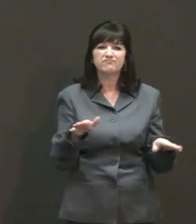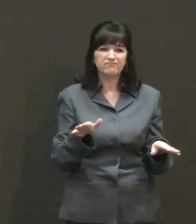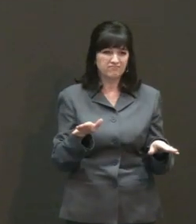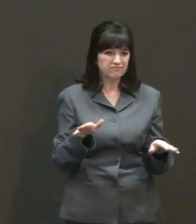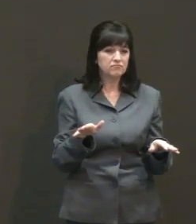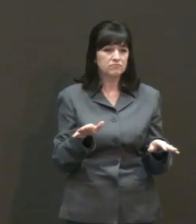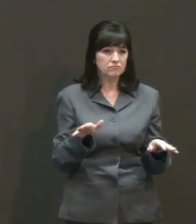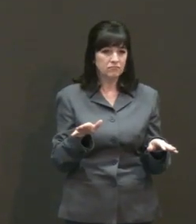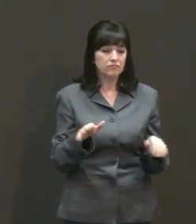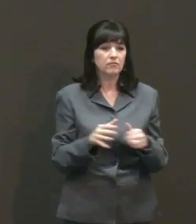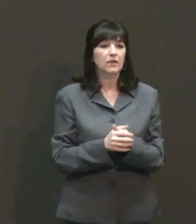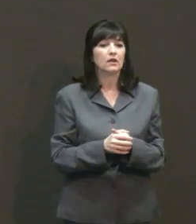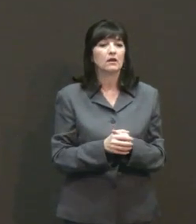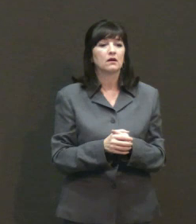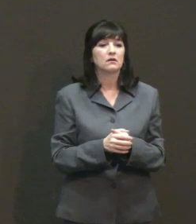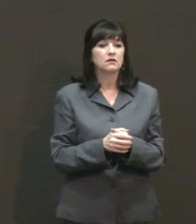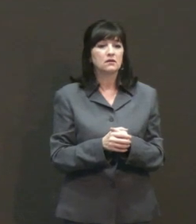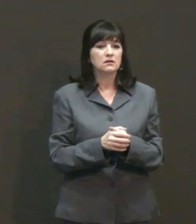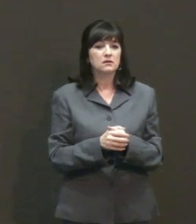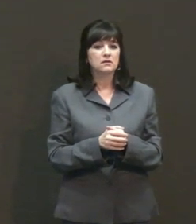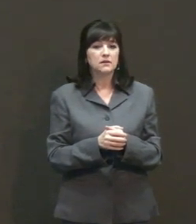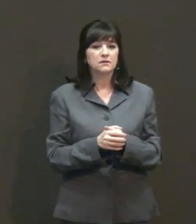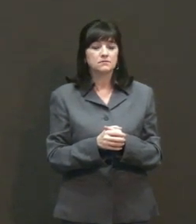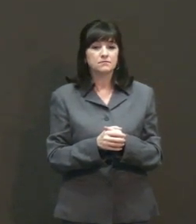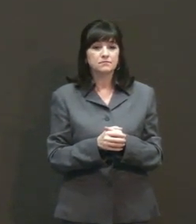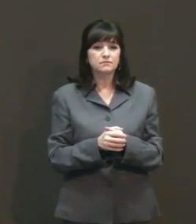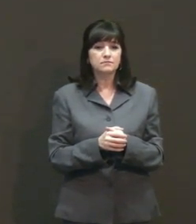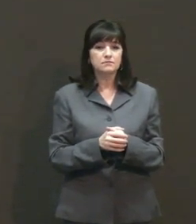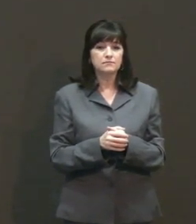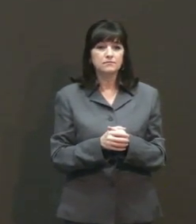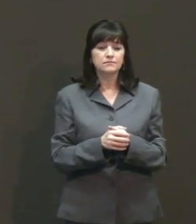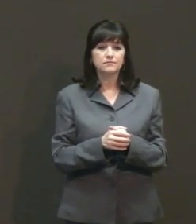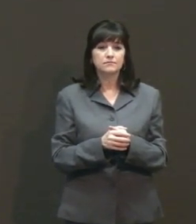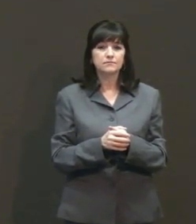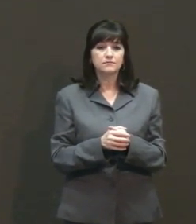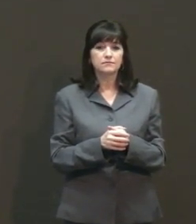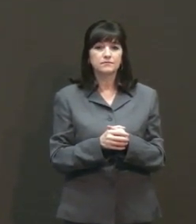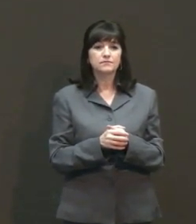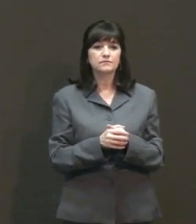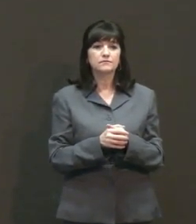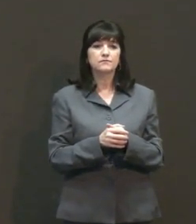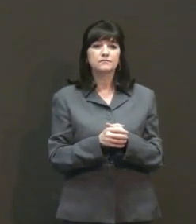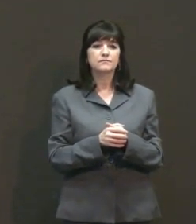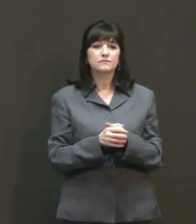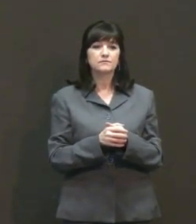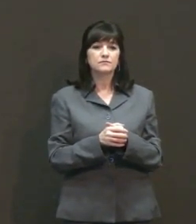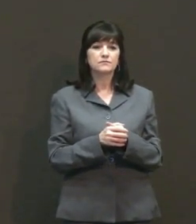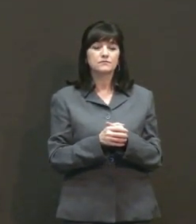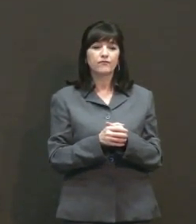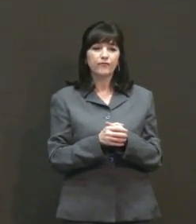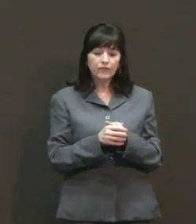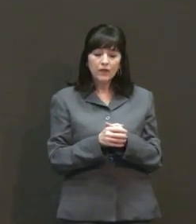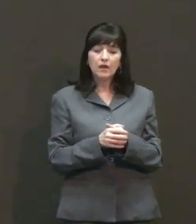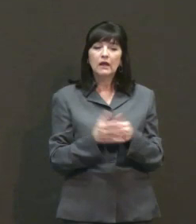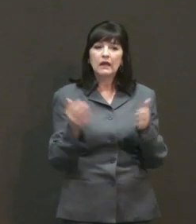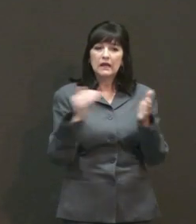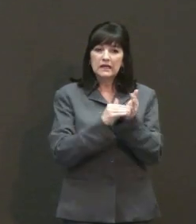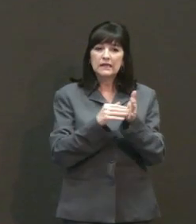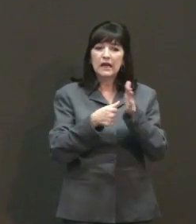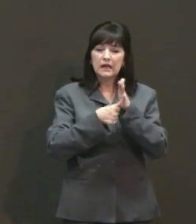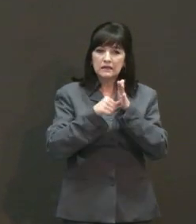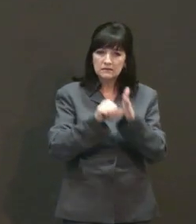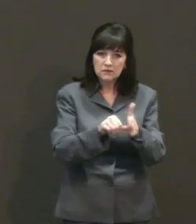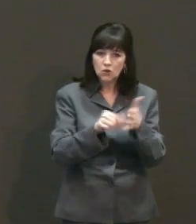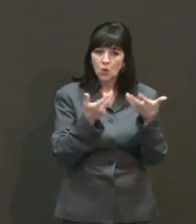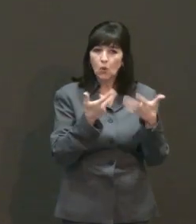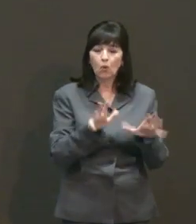If face coverings aren't used well, they actually may increase the risk of contracting COVID-19. So again, it really is